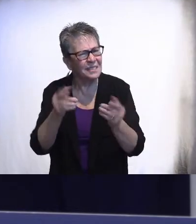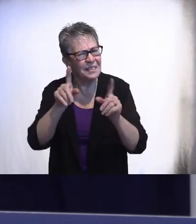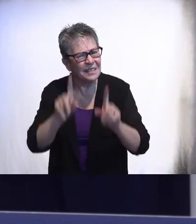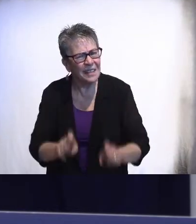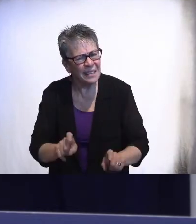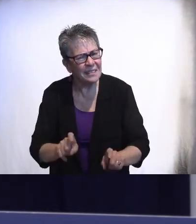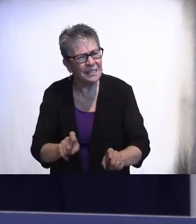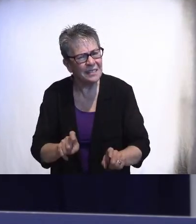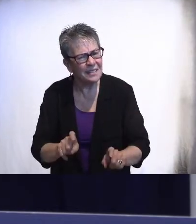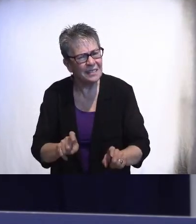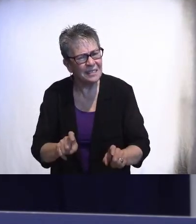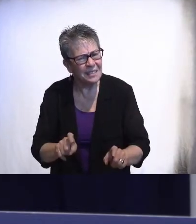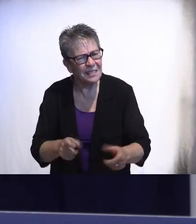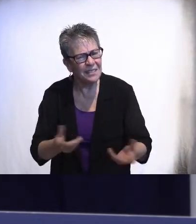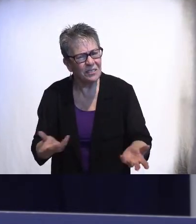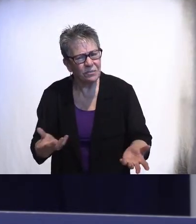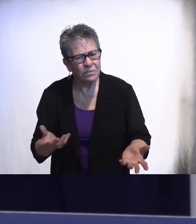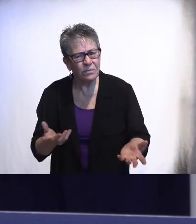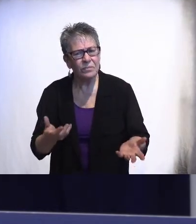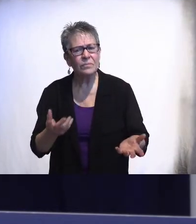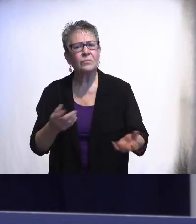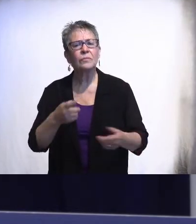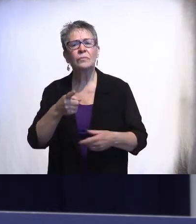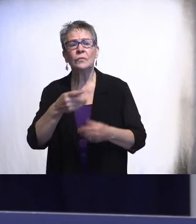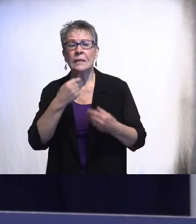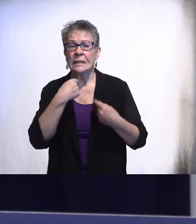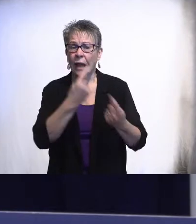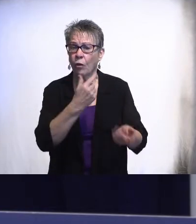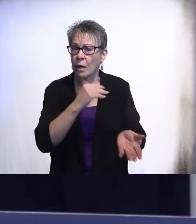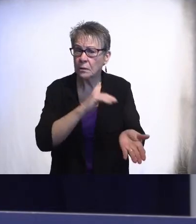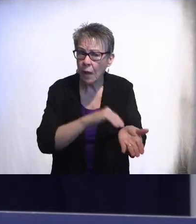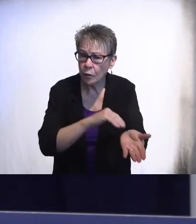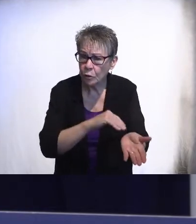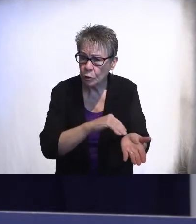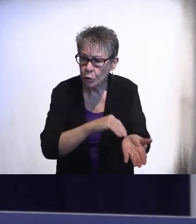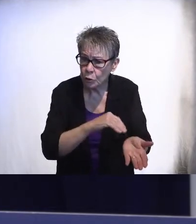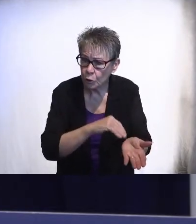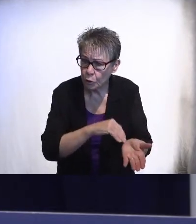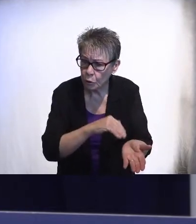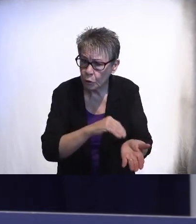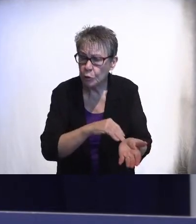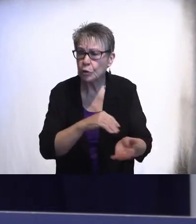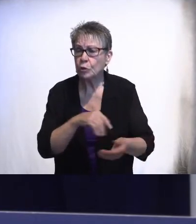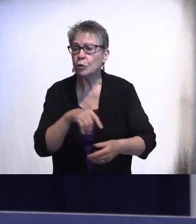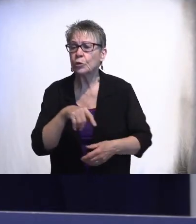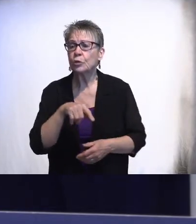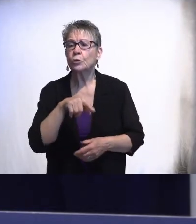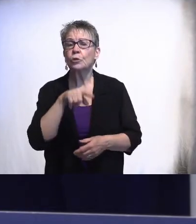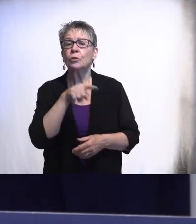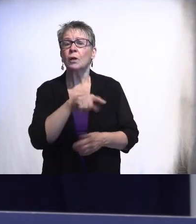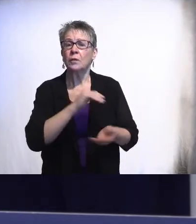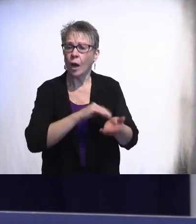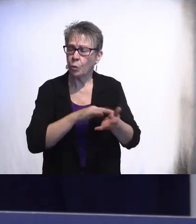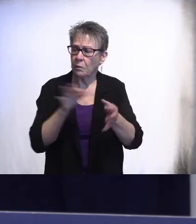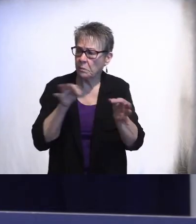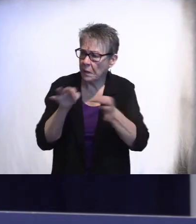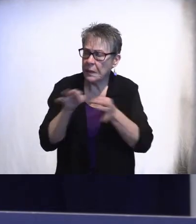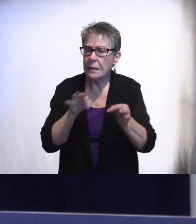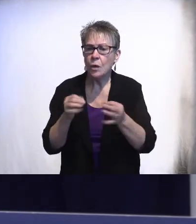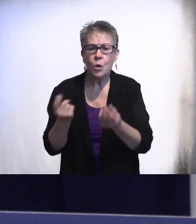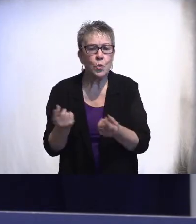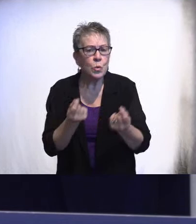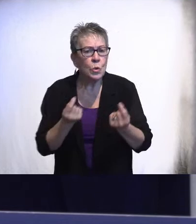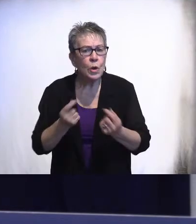healthcare provider to ensure that you take the steps necessary to protect yourself and those around